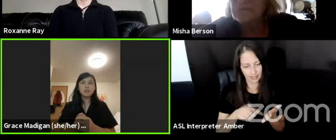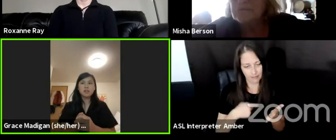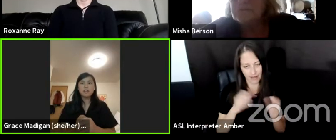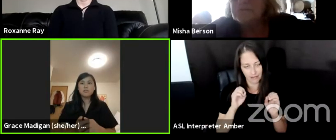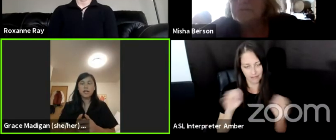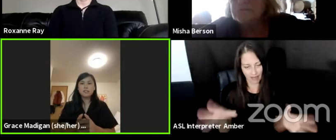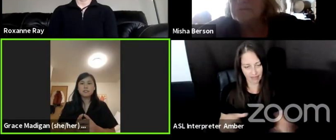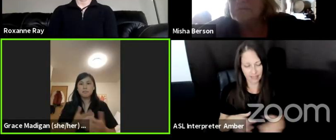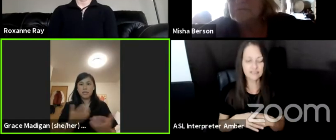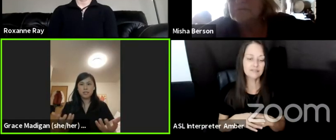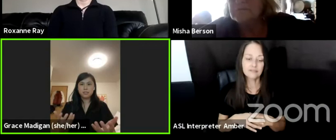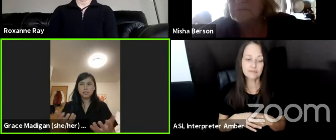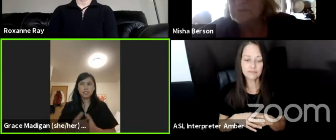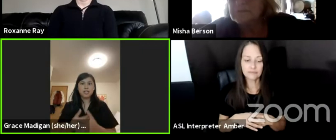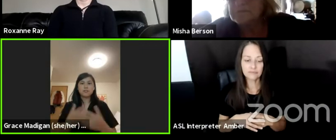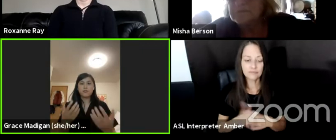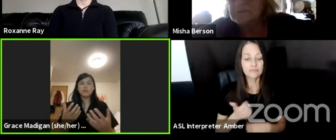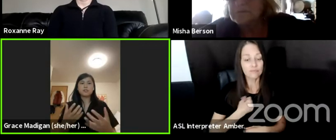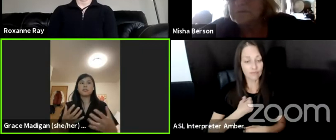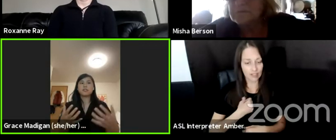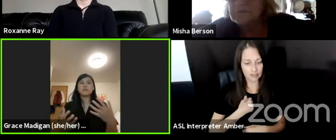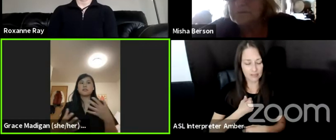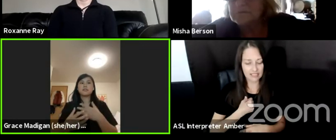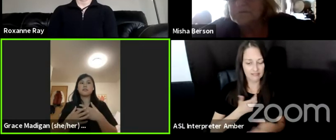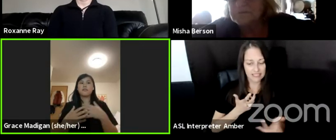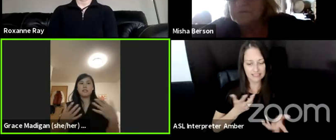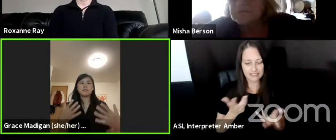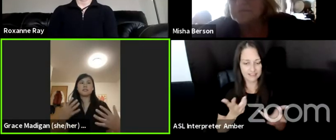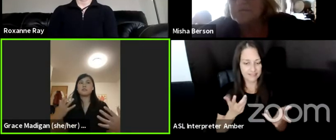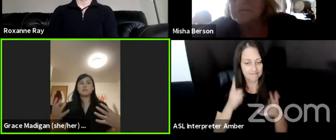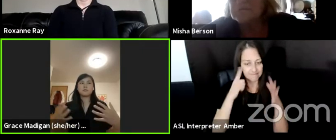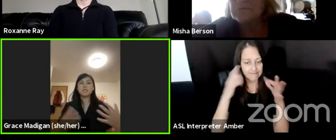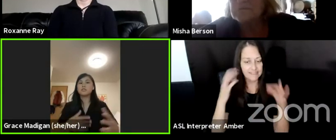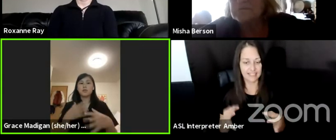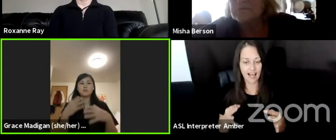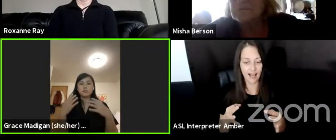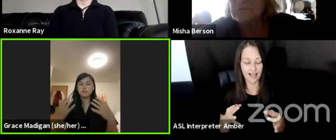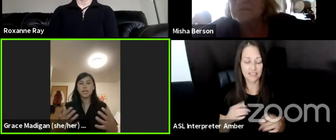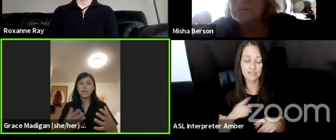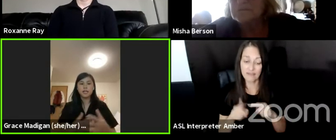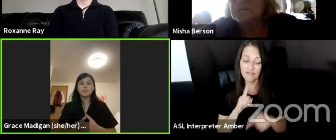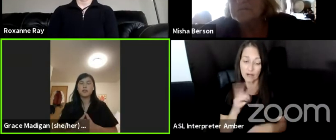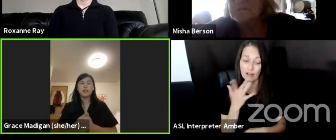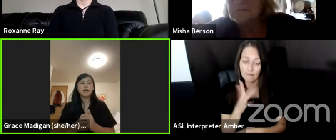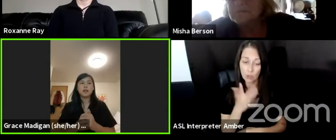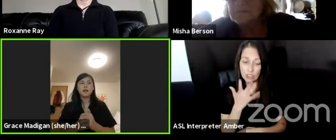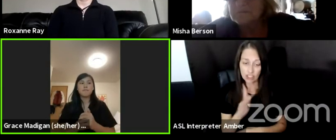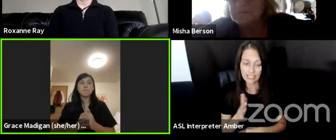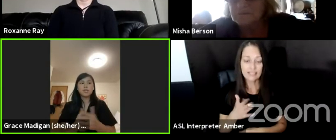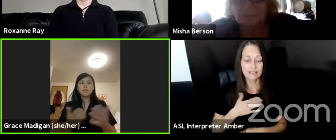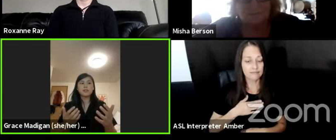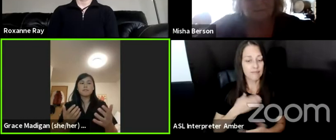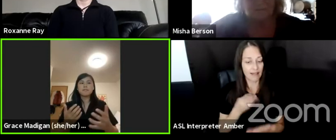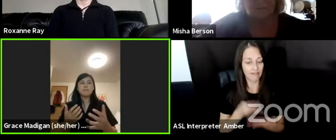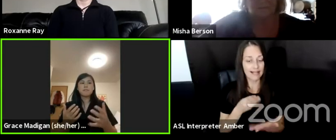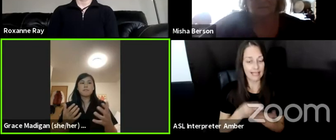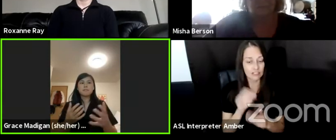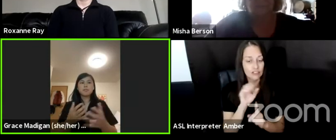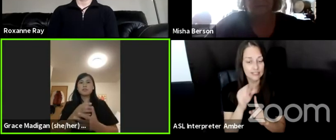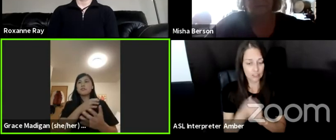you know, like make that decision. I was fortunate that I was in a financial situation where it was okay. But